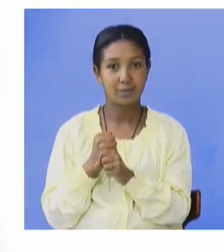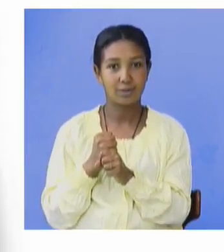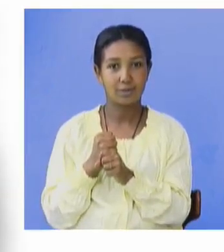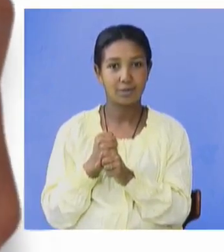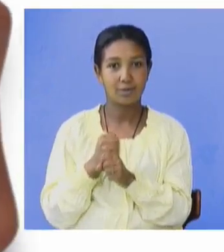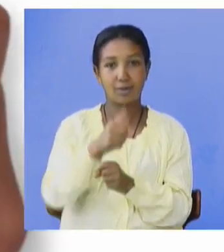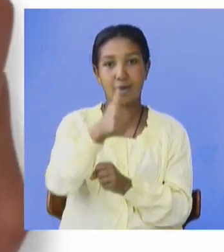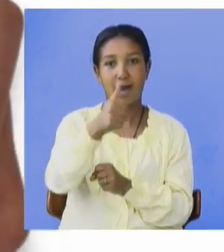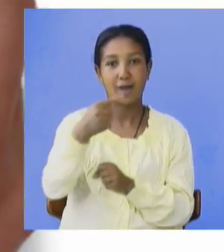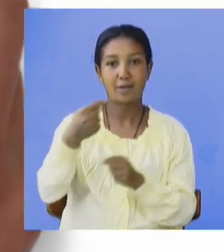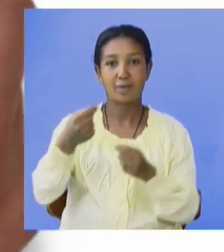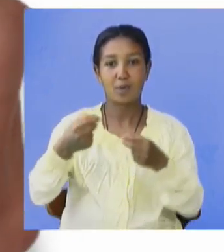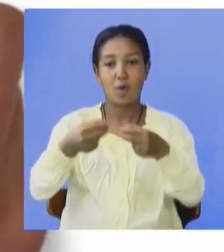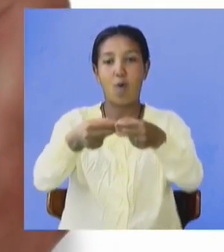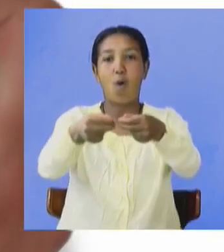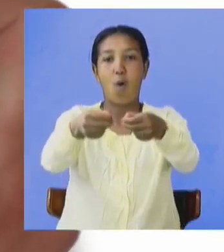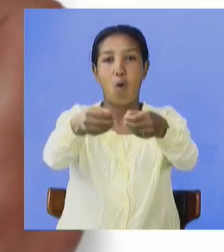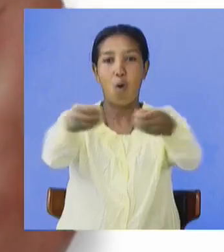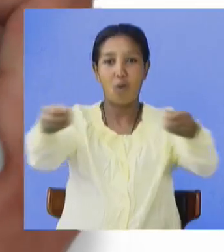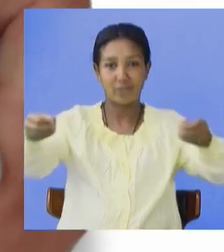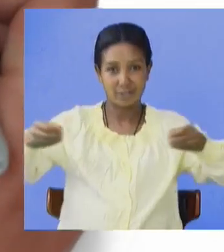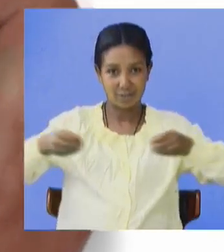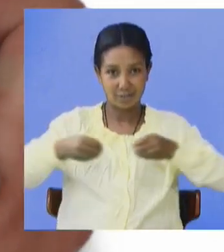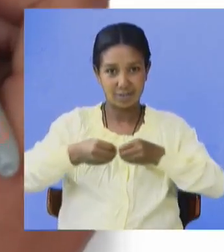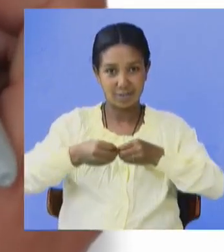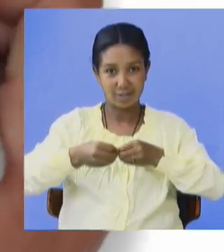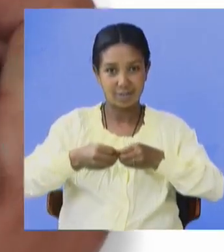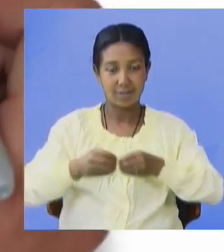at office.